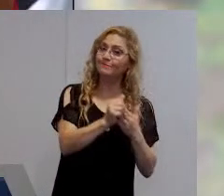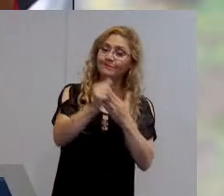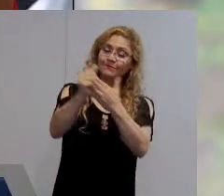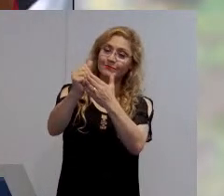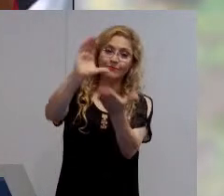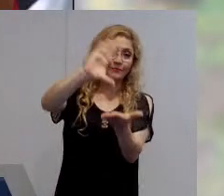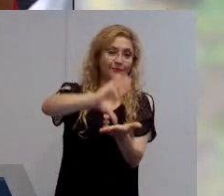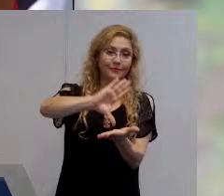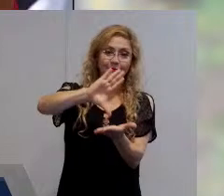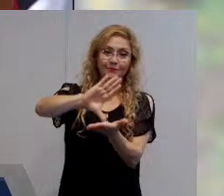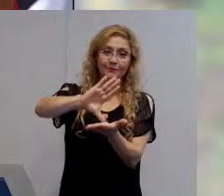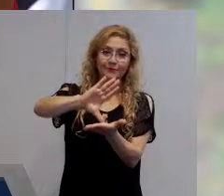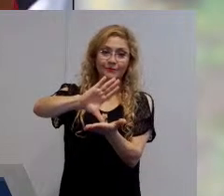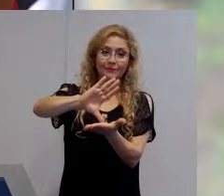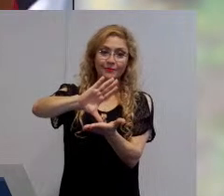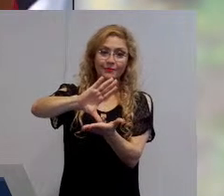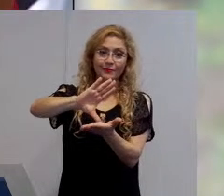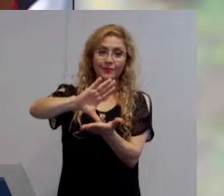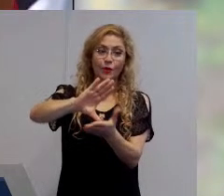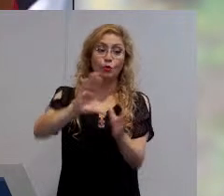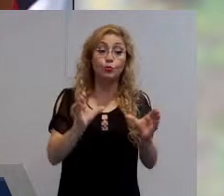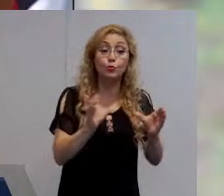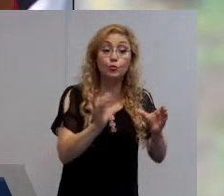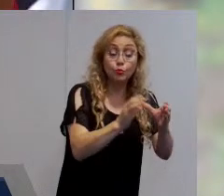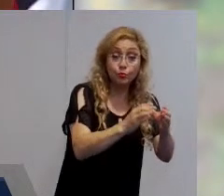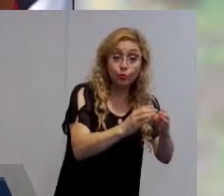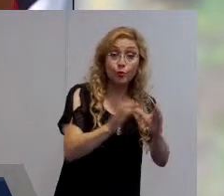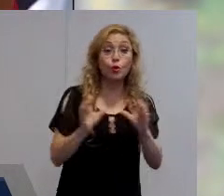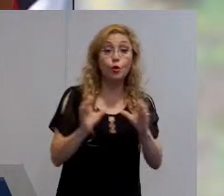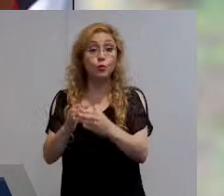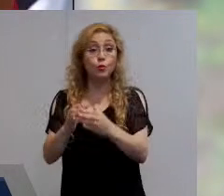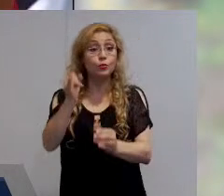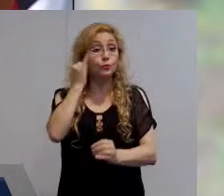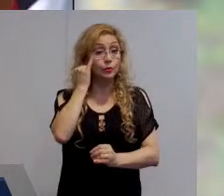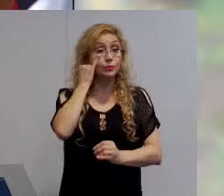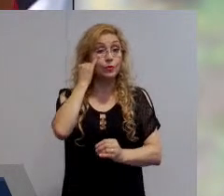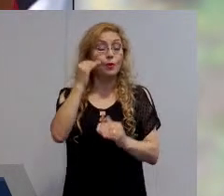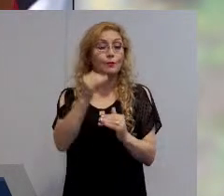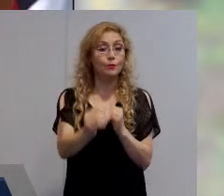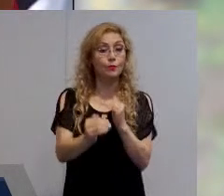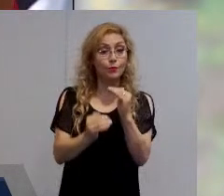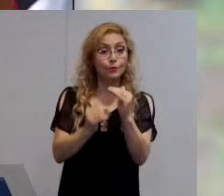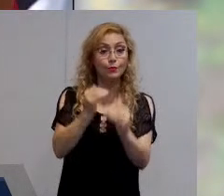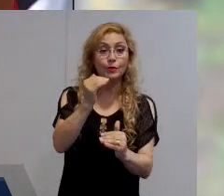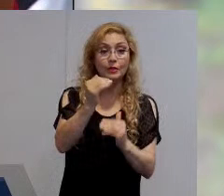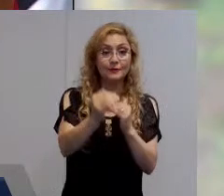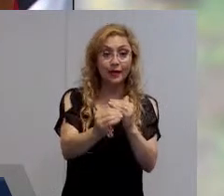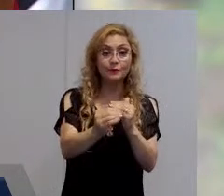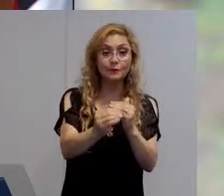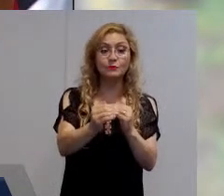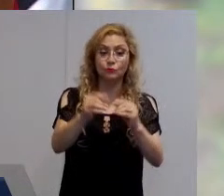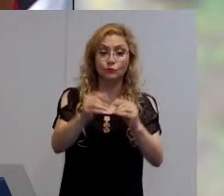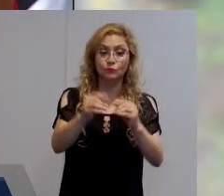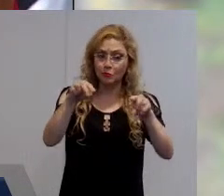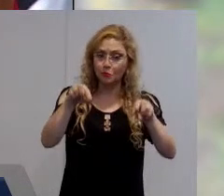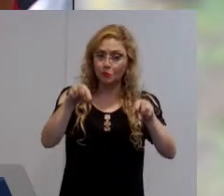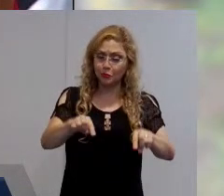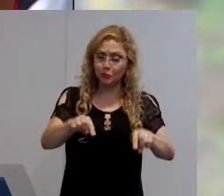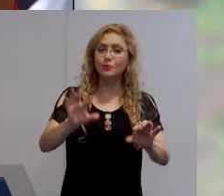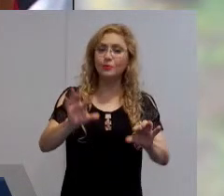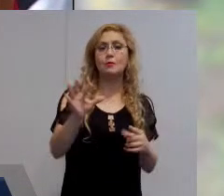be led by countries through their institutions and organizations in order to move ahead and position